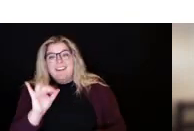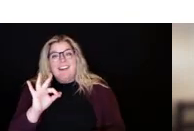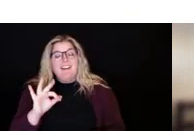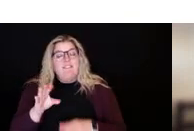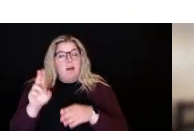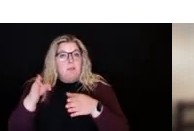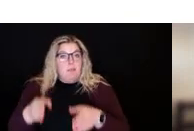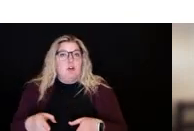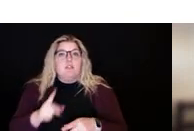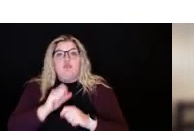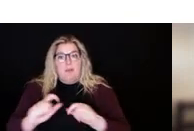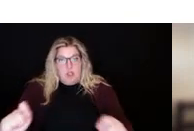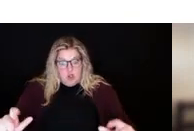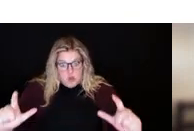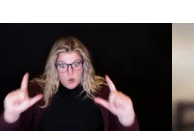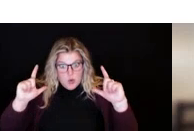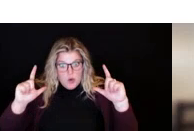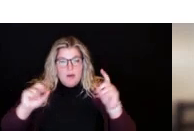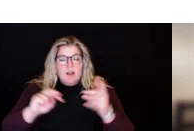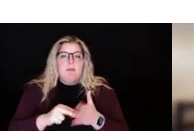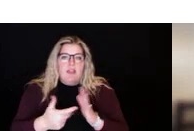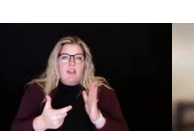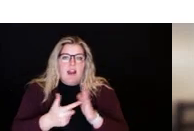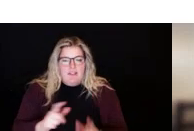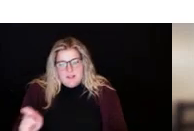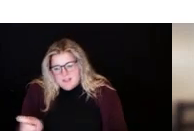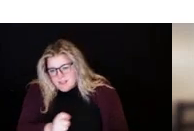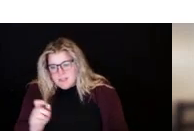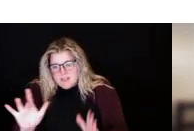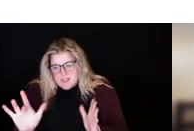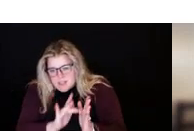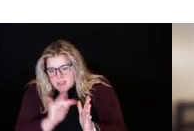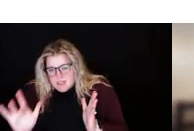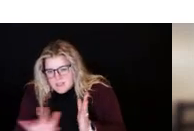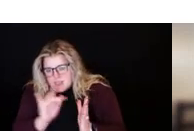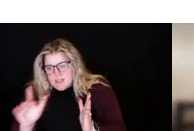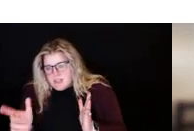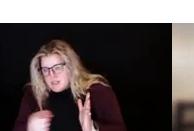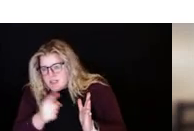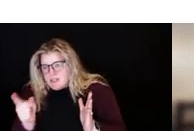would have to scroll horizontally to view all of those navigation items.